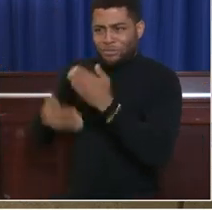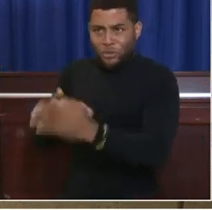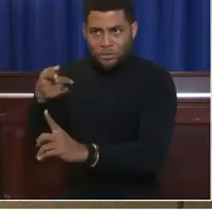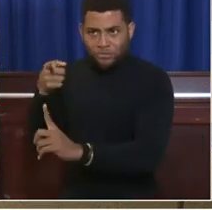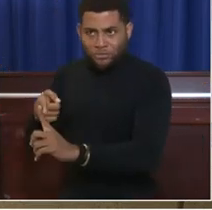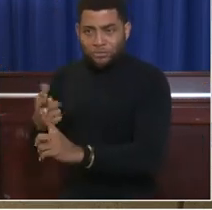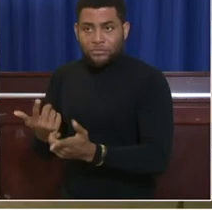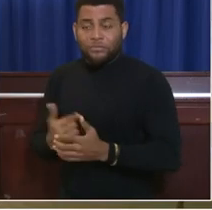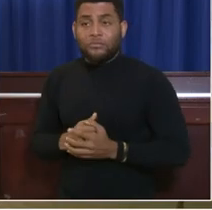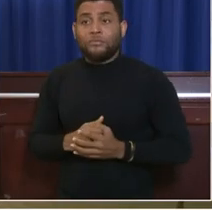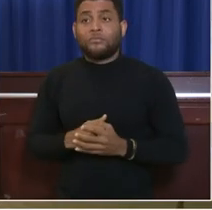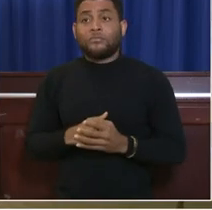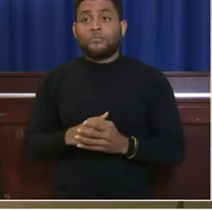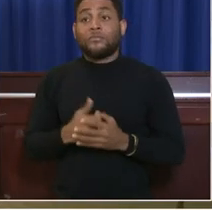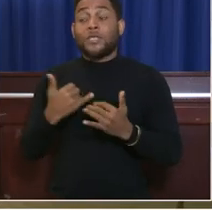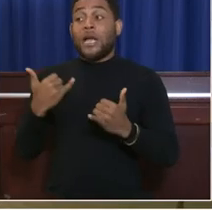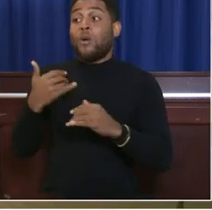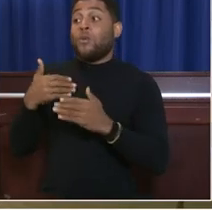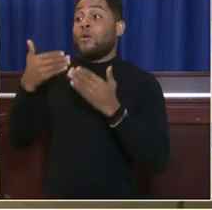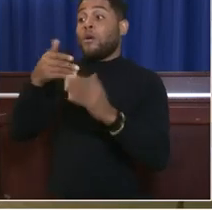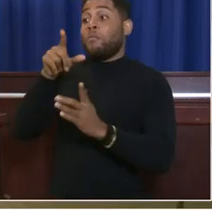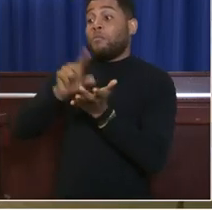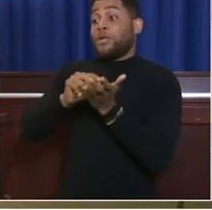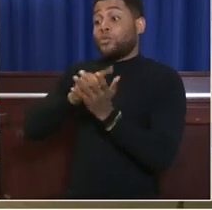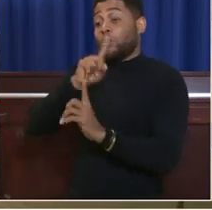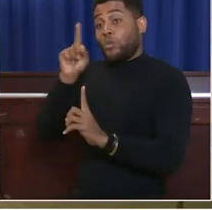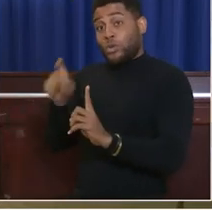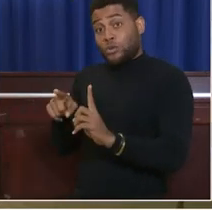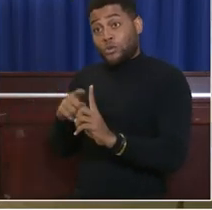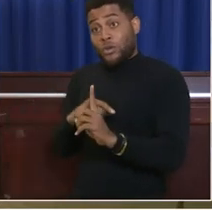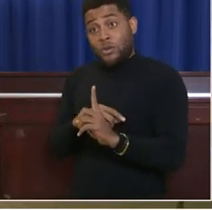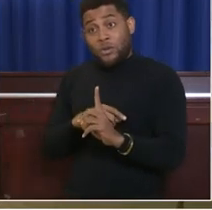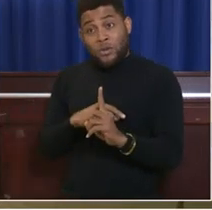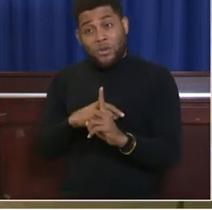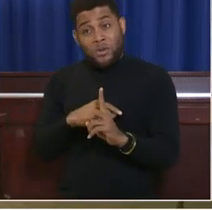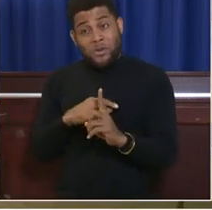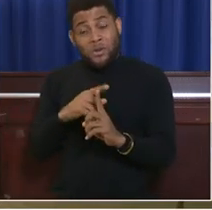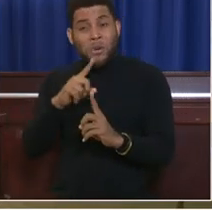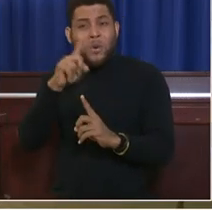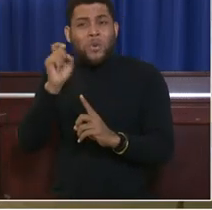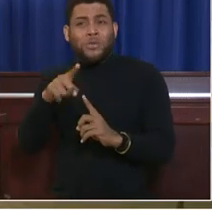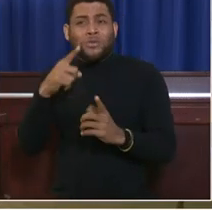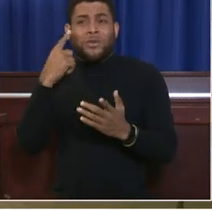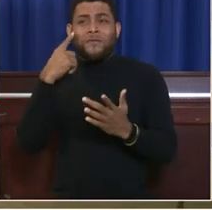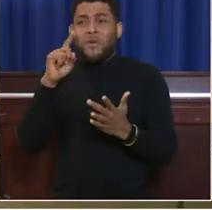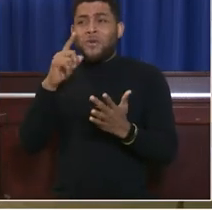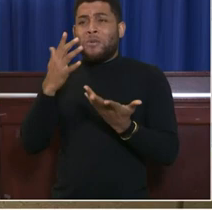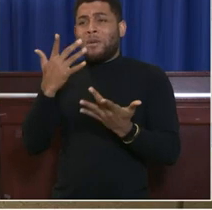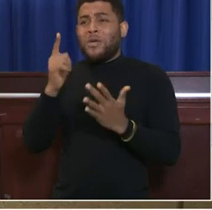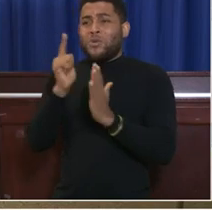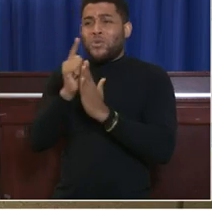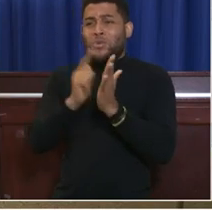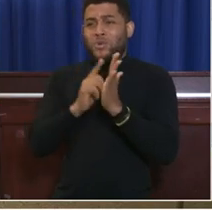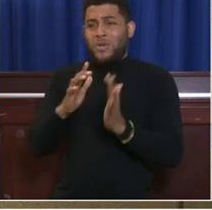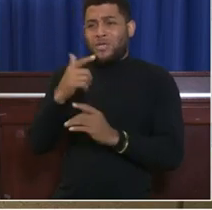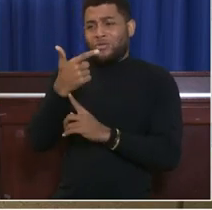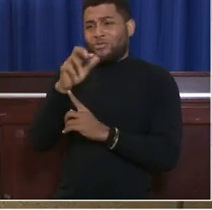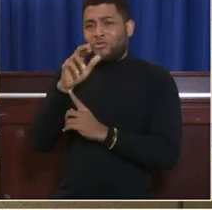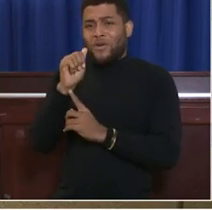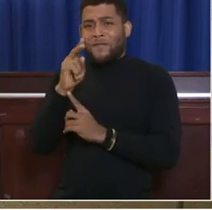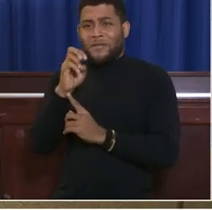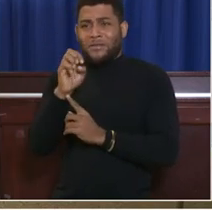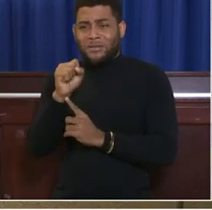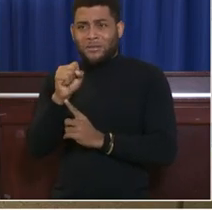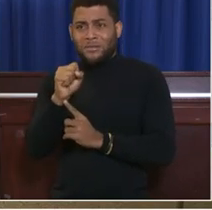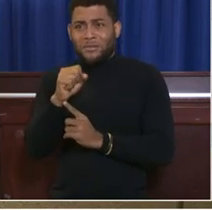Maybe more for Griff with Fox News, for Mr. Graves, because you're talking about the collaboration in all of this and this major announcement